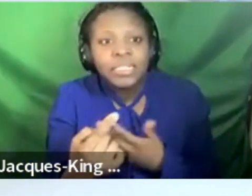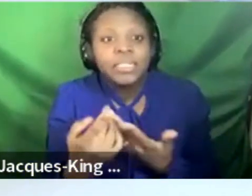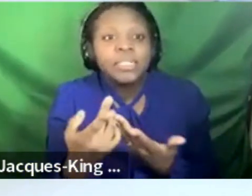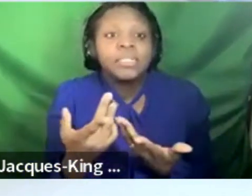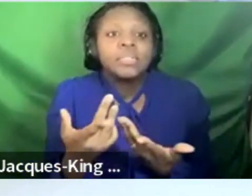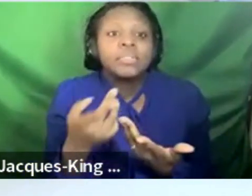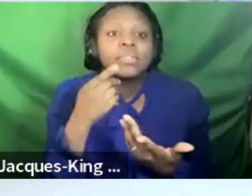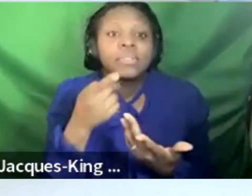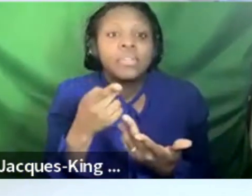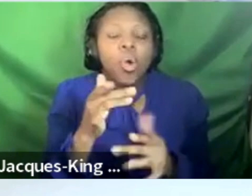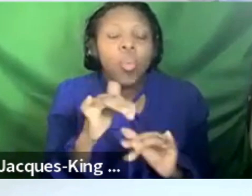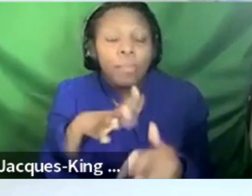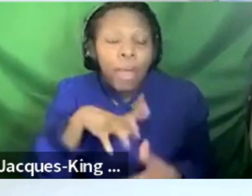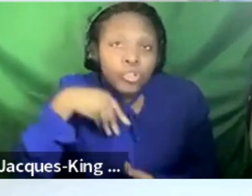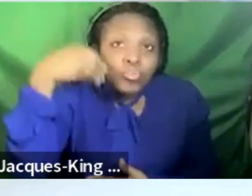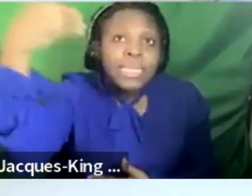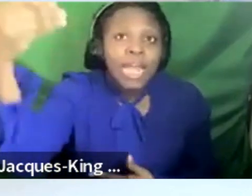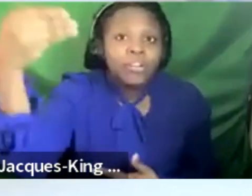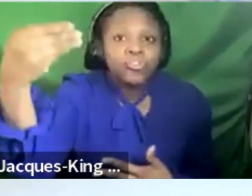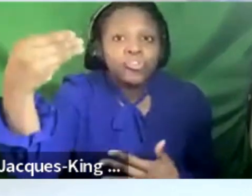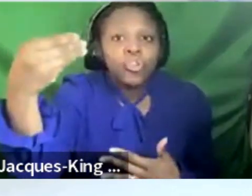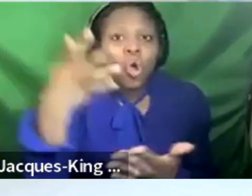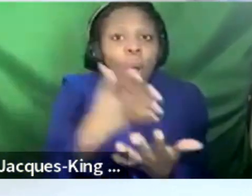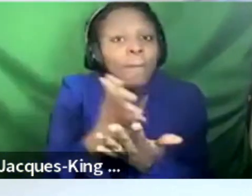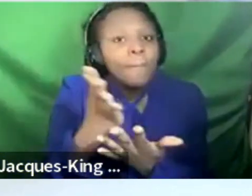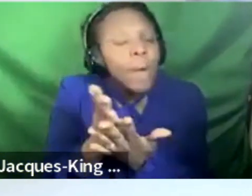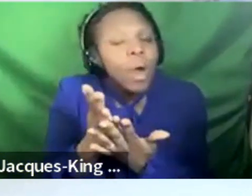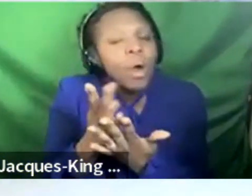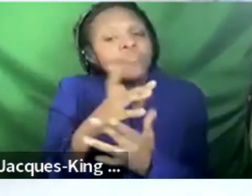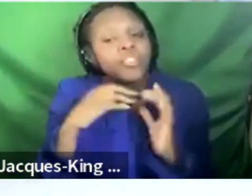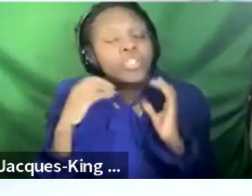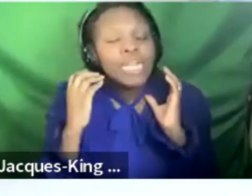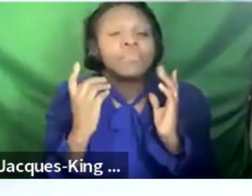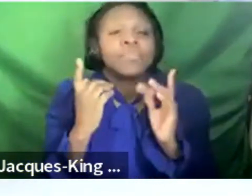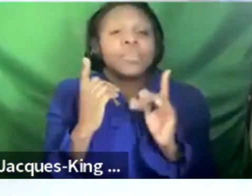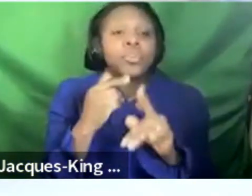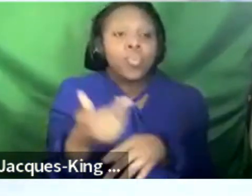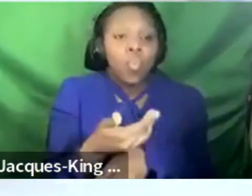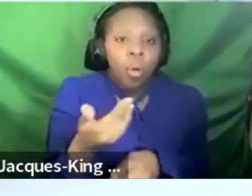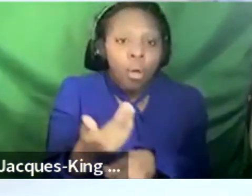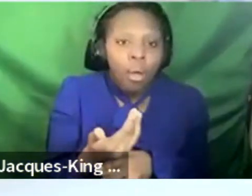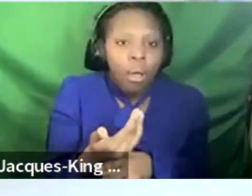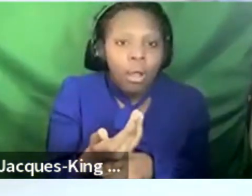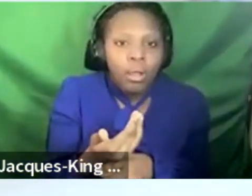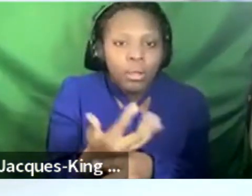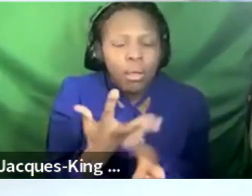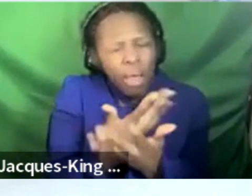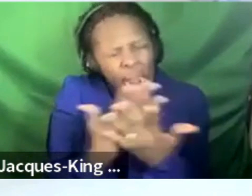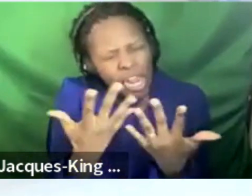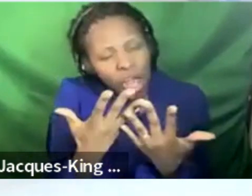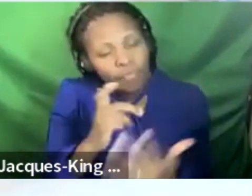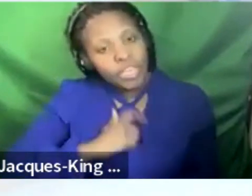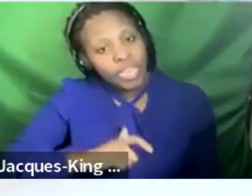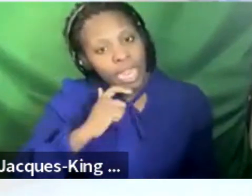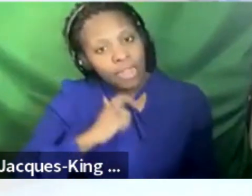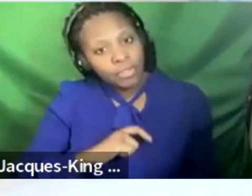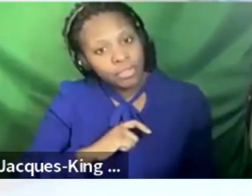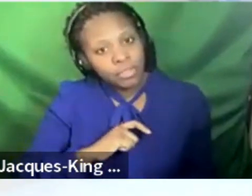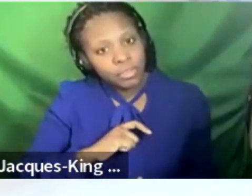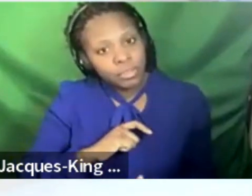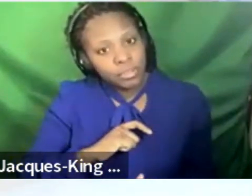Finch was positing was, what about the supernatural elements in Shakespeare's work? There's